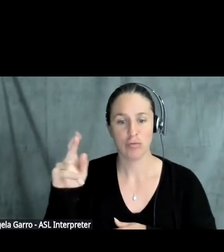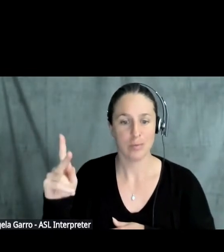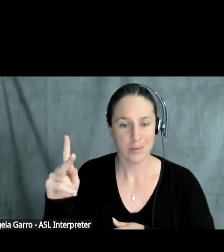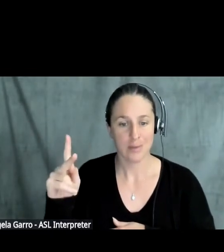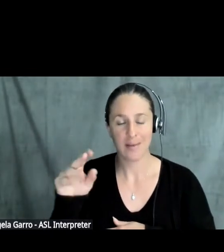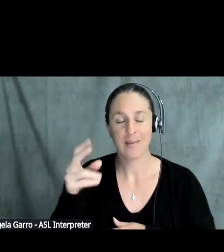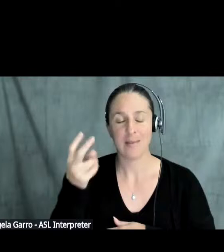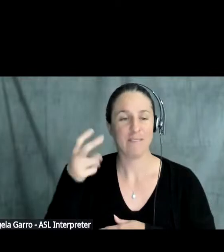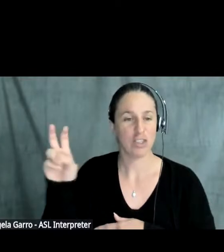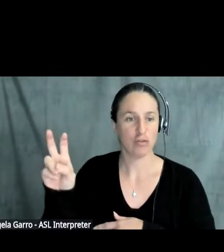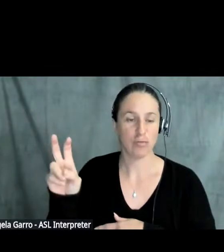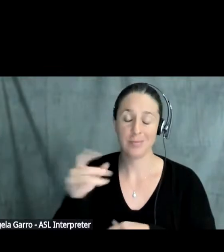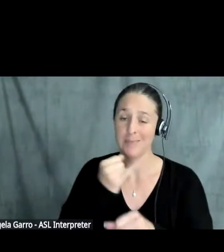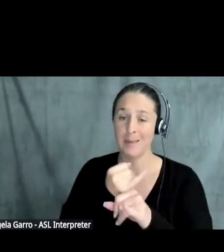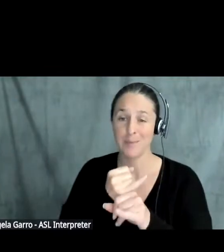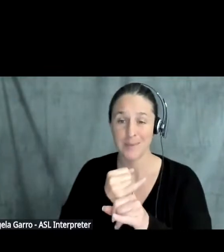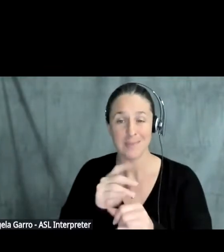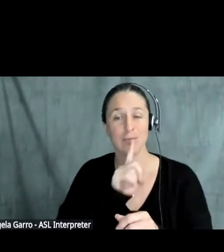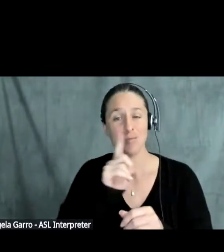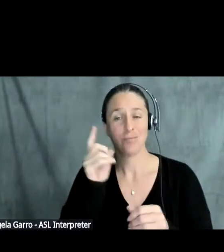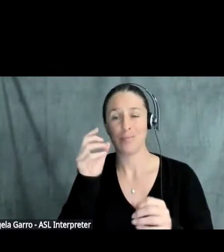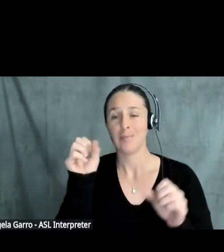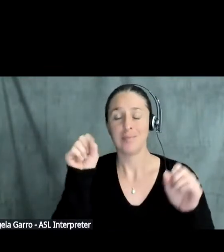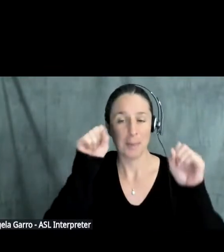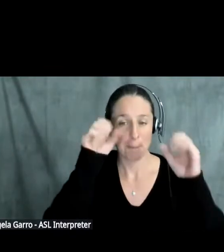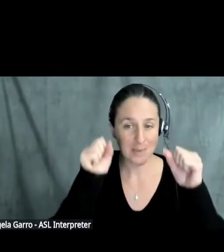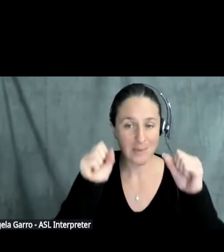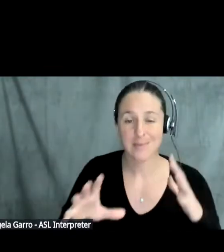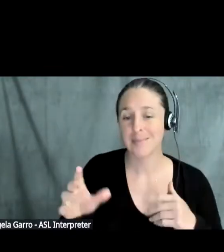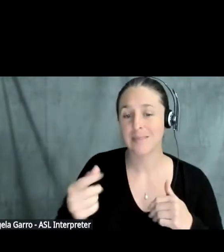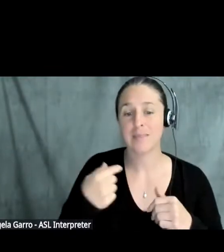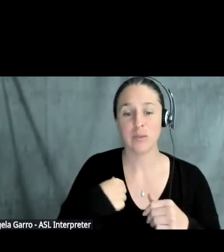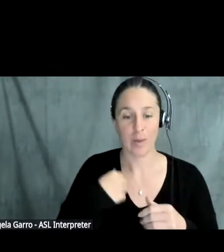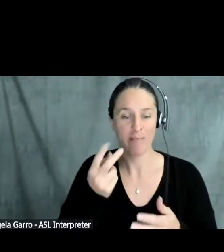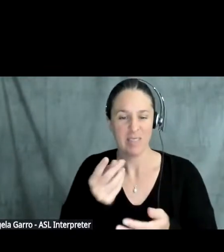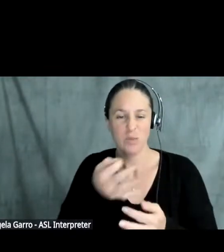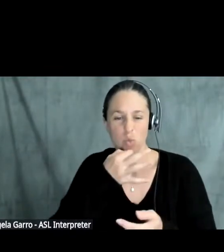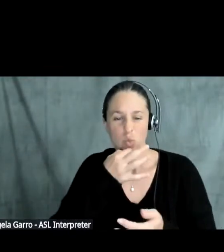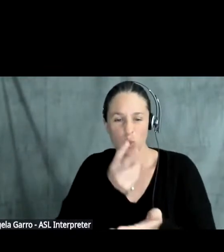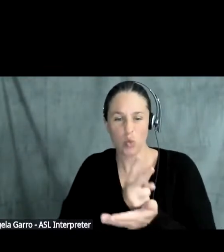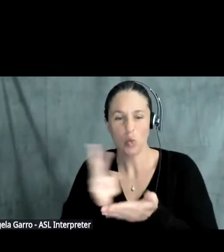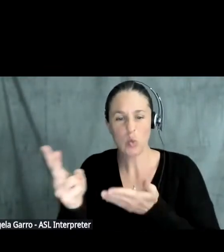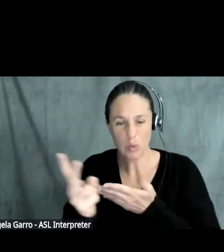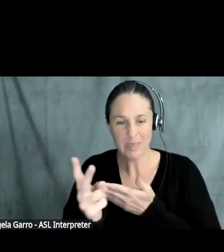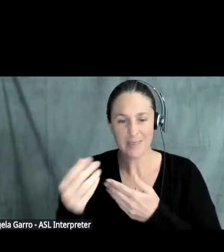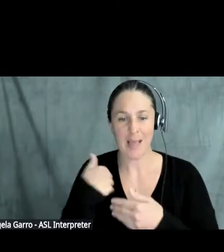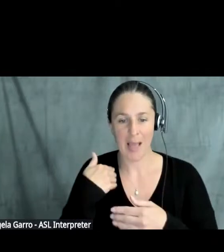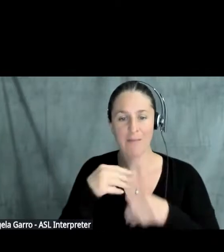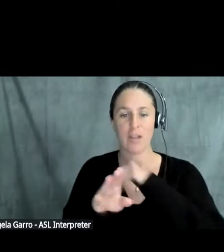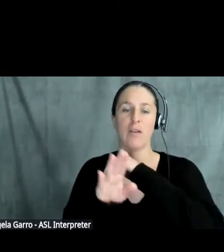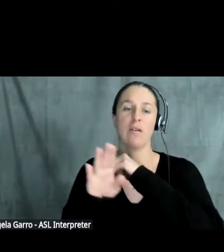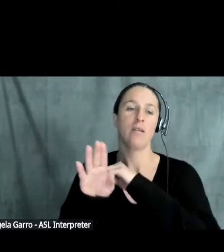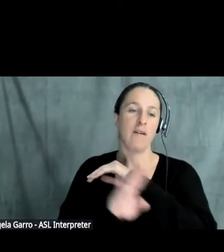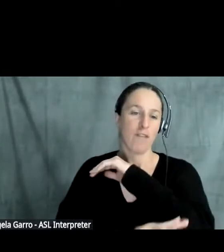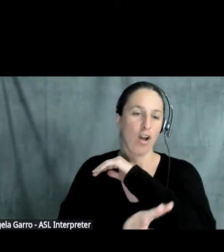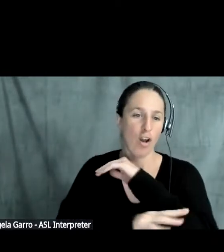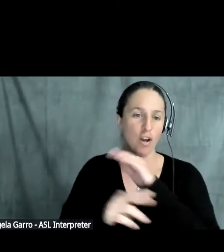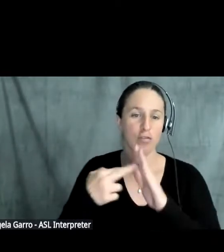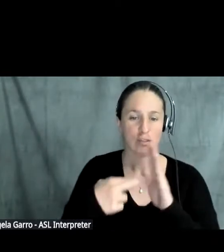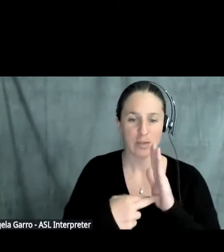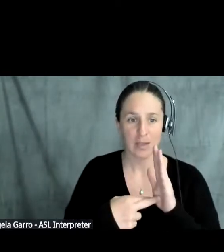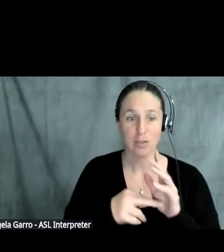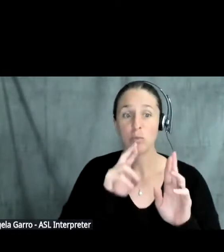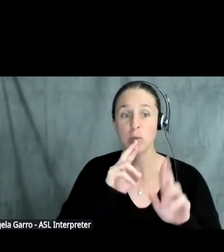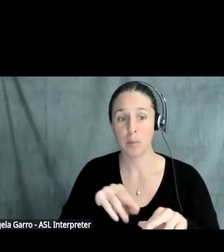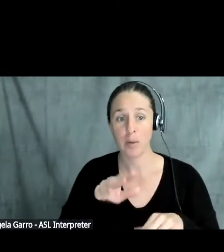We're also preparing for our fall registration that is coming up soon in about 2 weeks. I'd also like to give a report about our last week's student